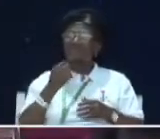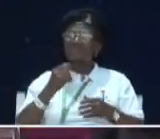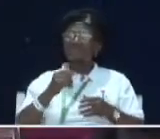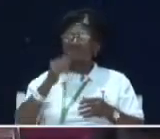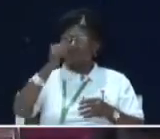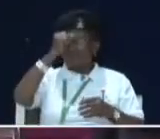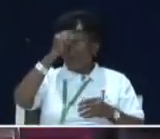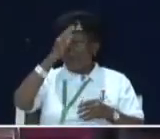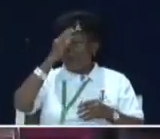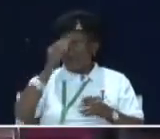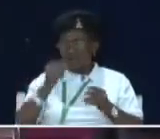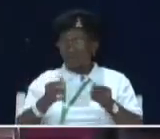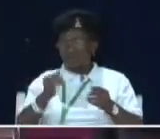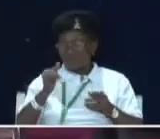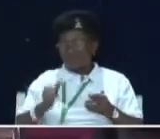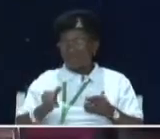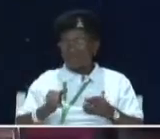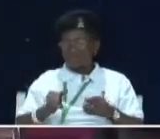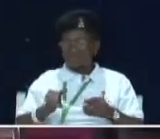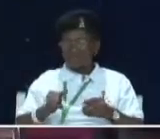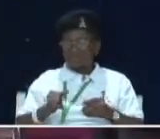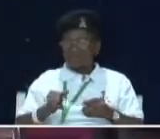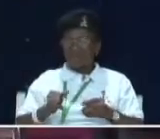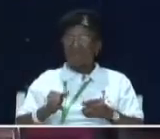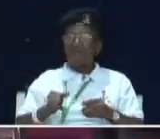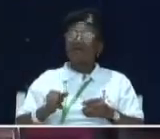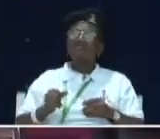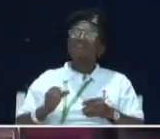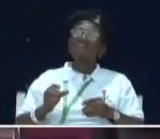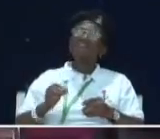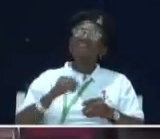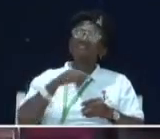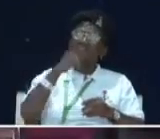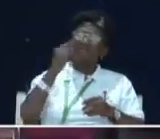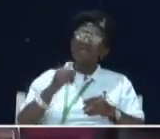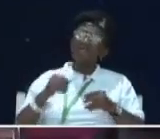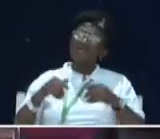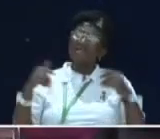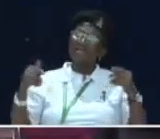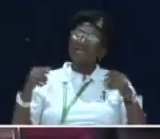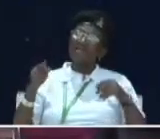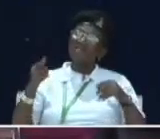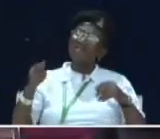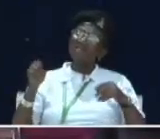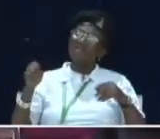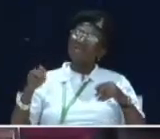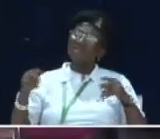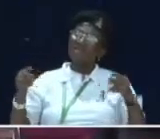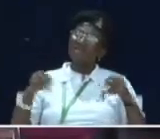Father picked him up from number four and said, hey, I make you number one.